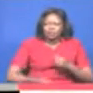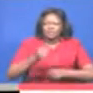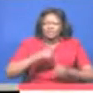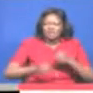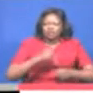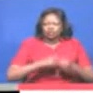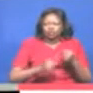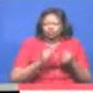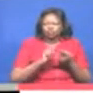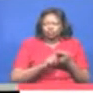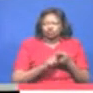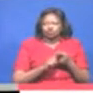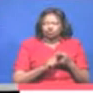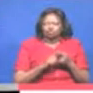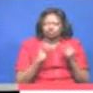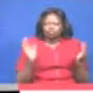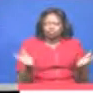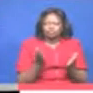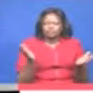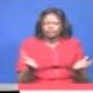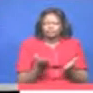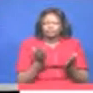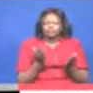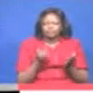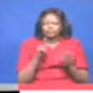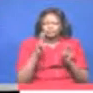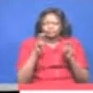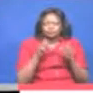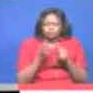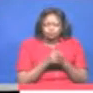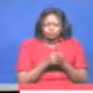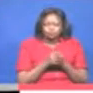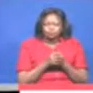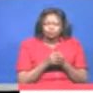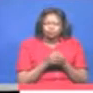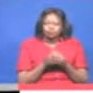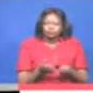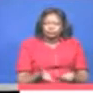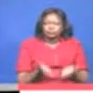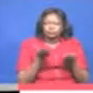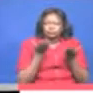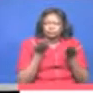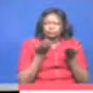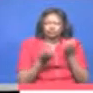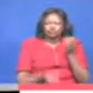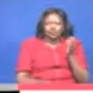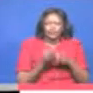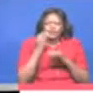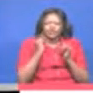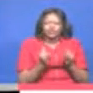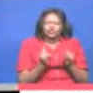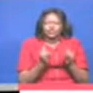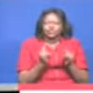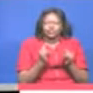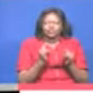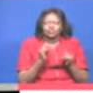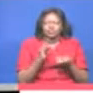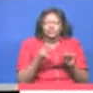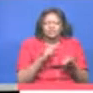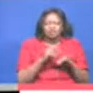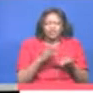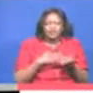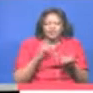kuweza kuhimiza swala la kuboresha na kuunda upya story ya taifa letu.